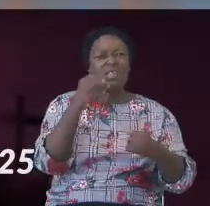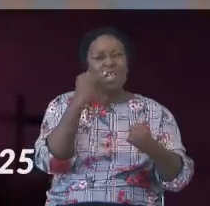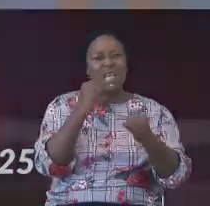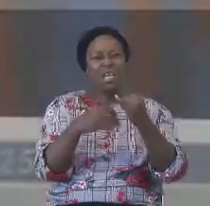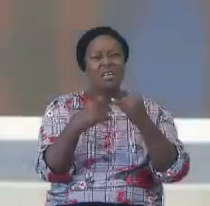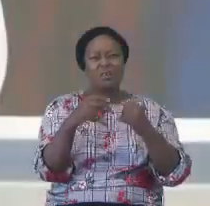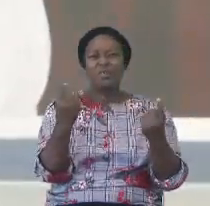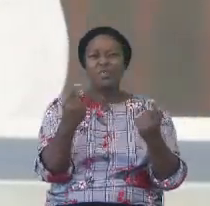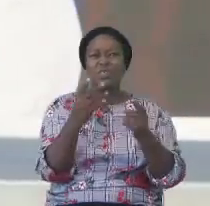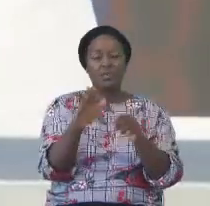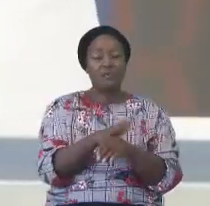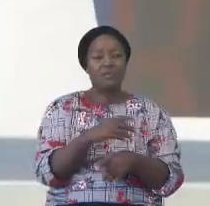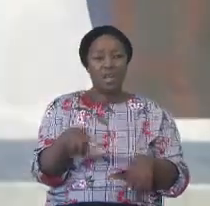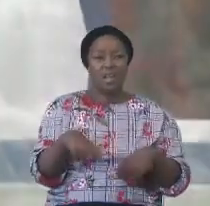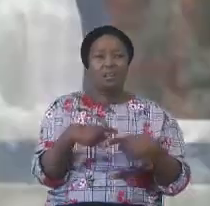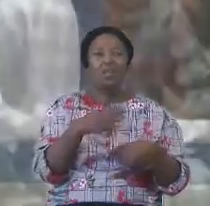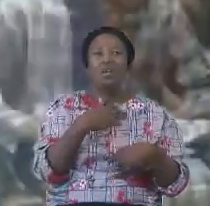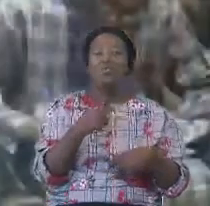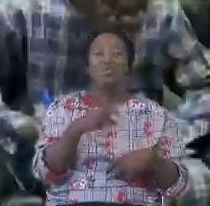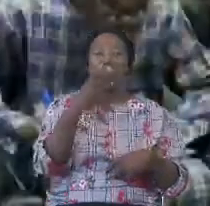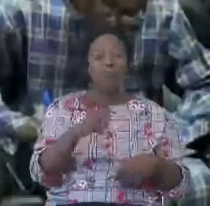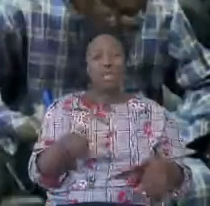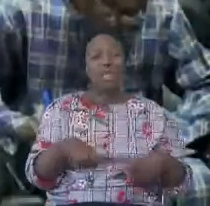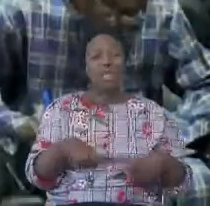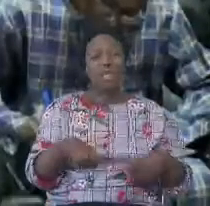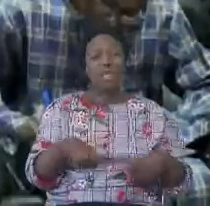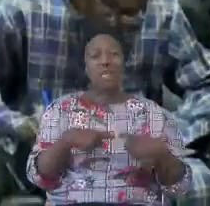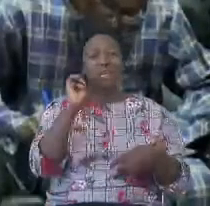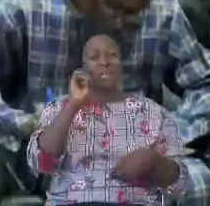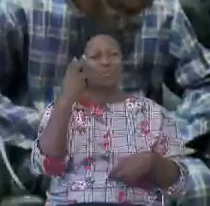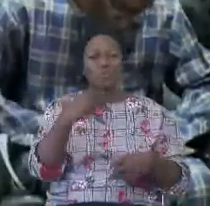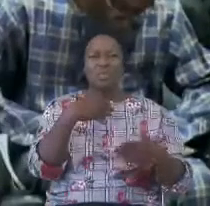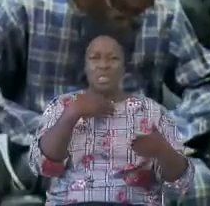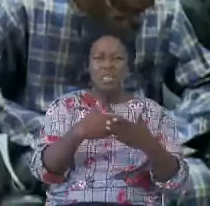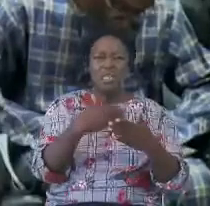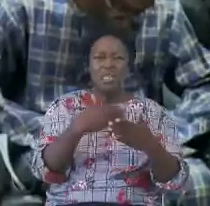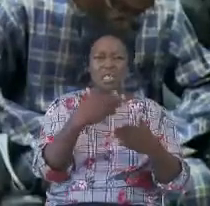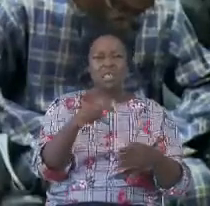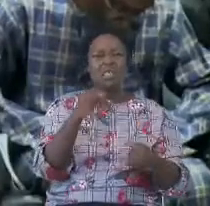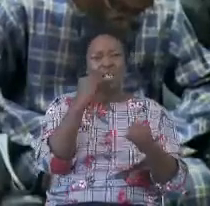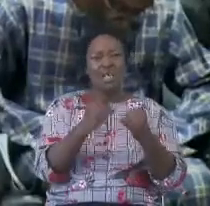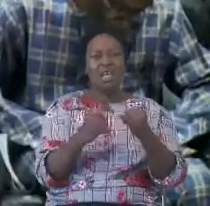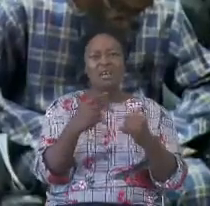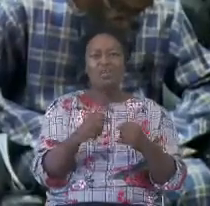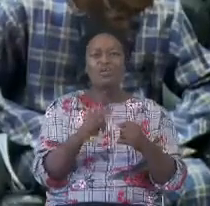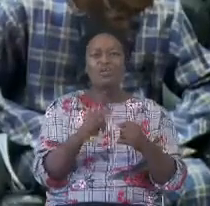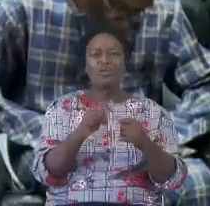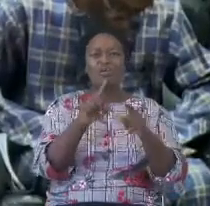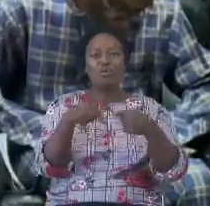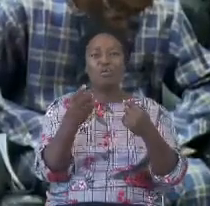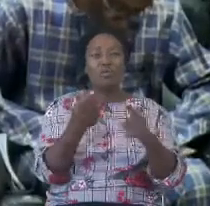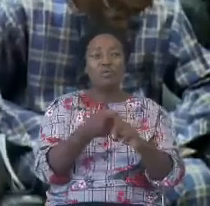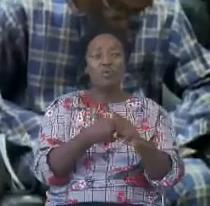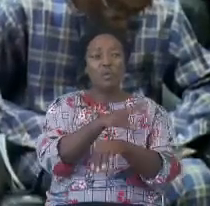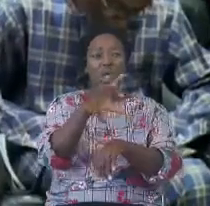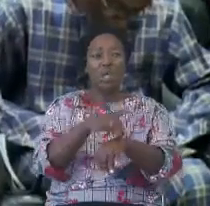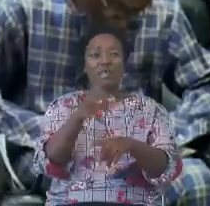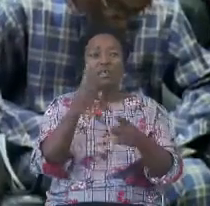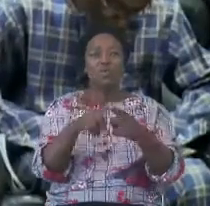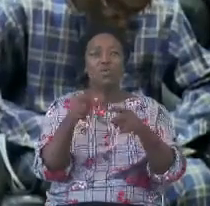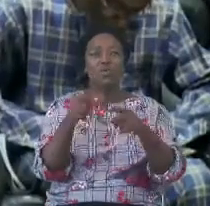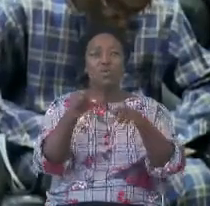was very near the end of his sinful life, of a criminal life. It was near